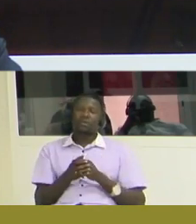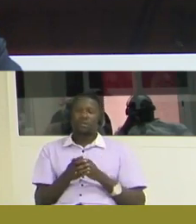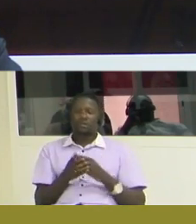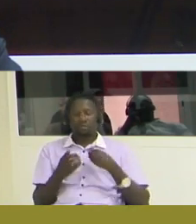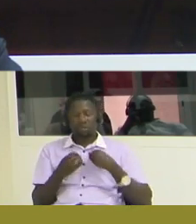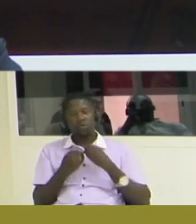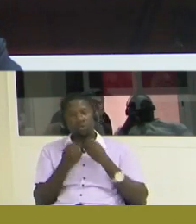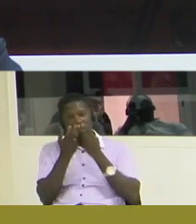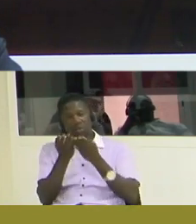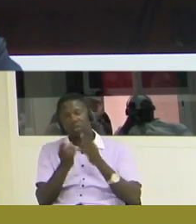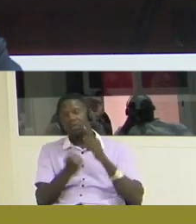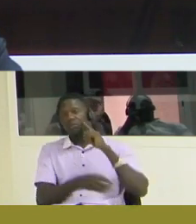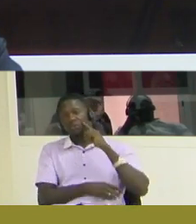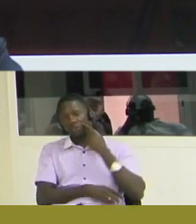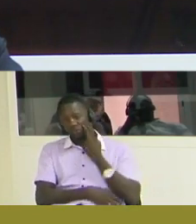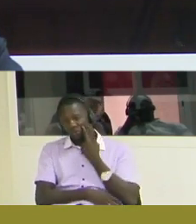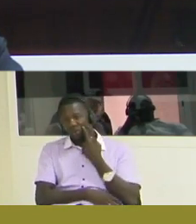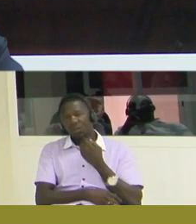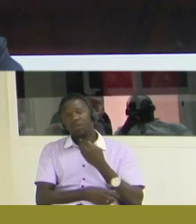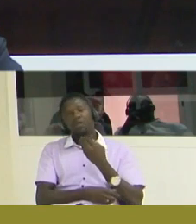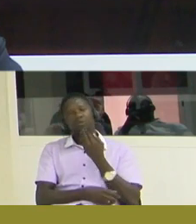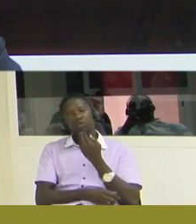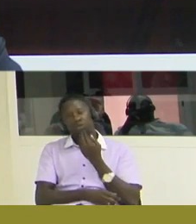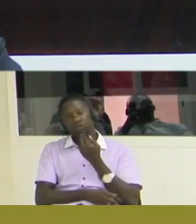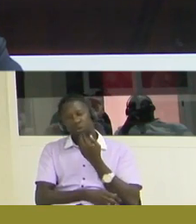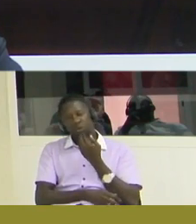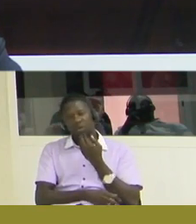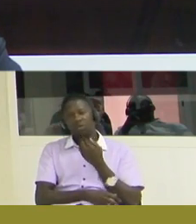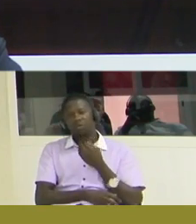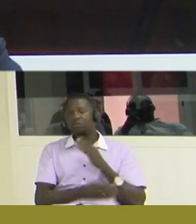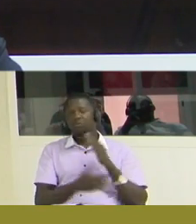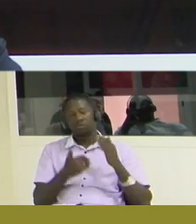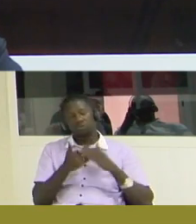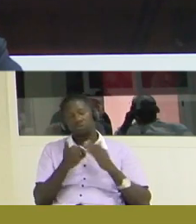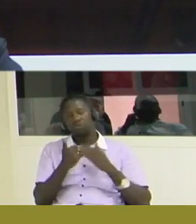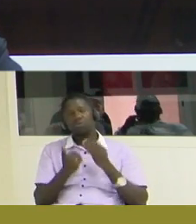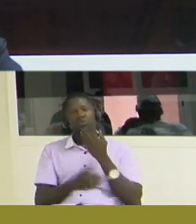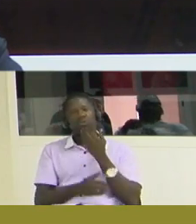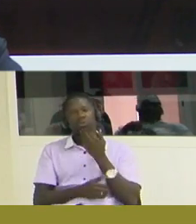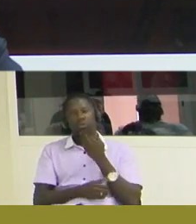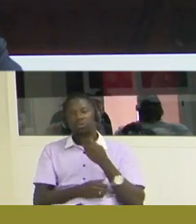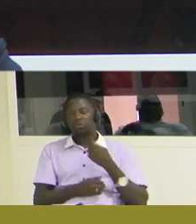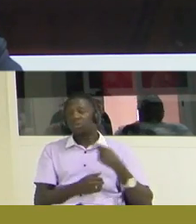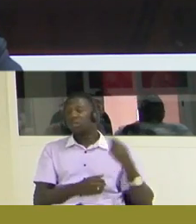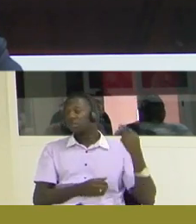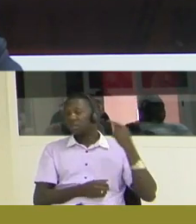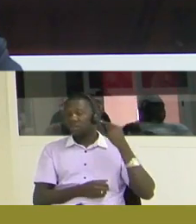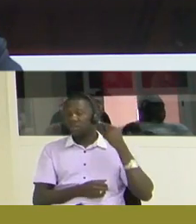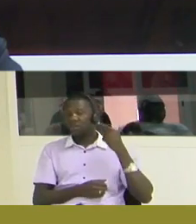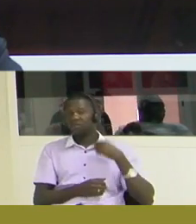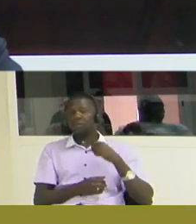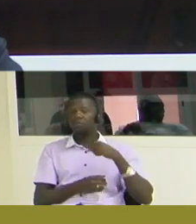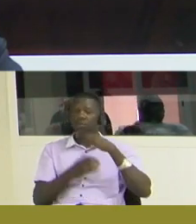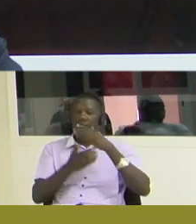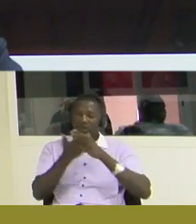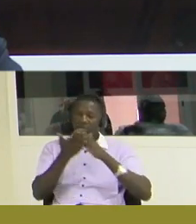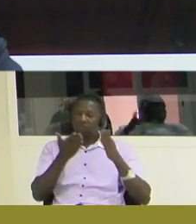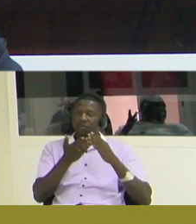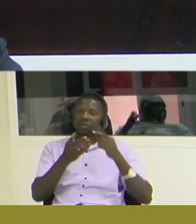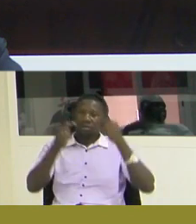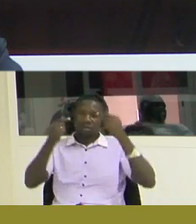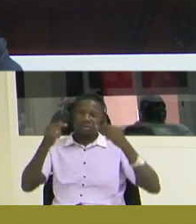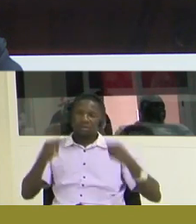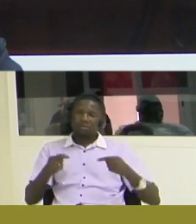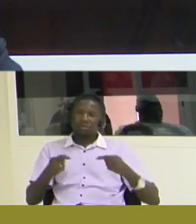know from hearing parts of his testimony because I could not listen to everything